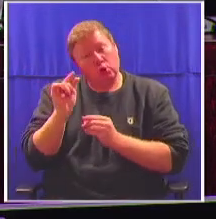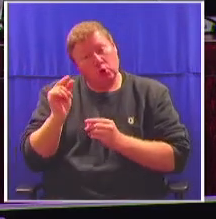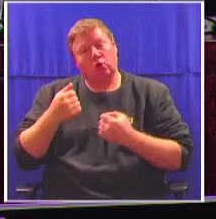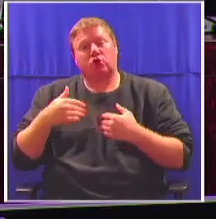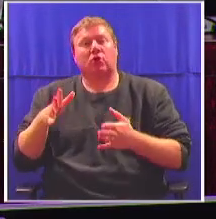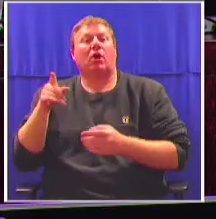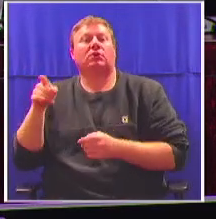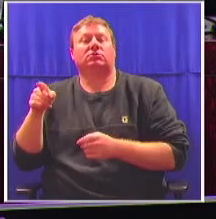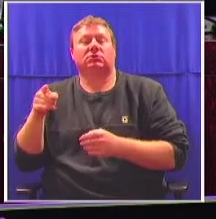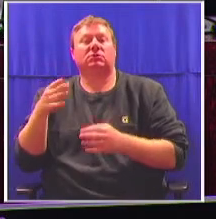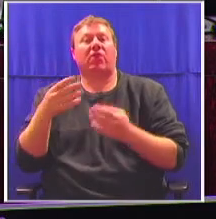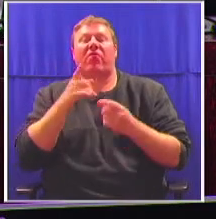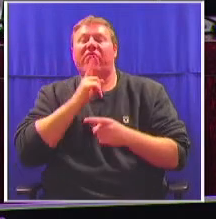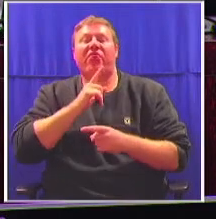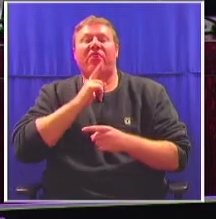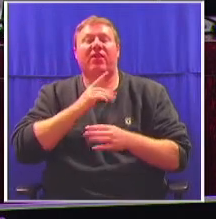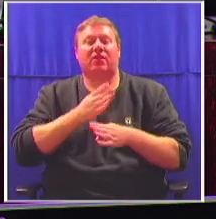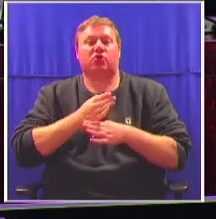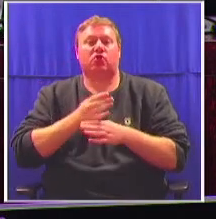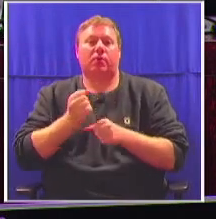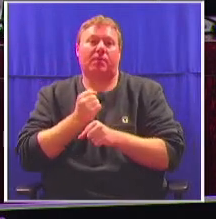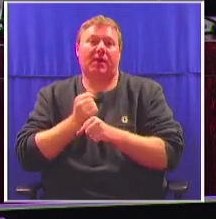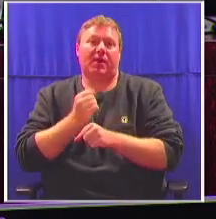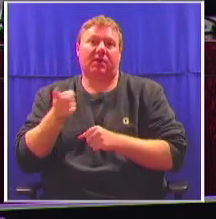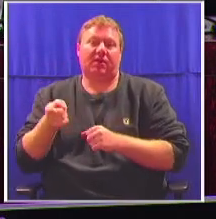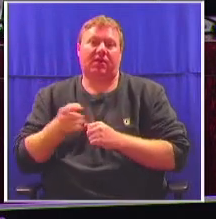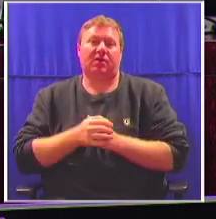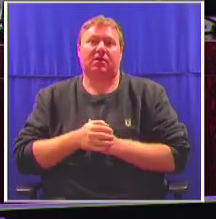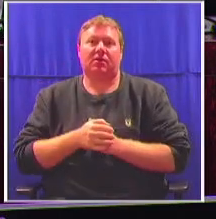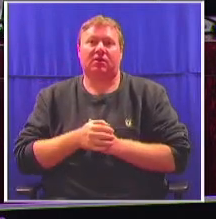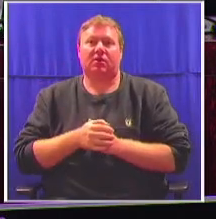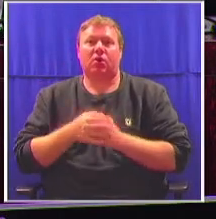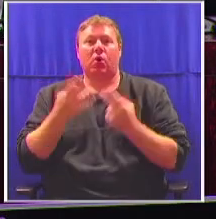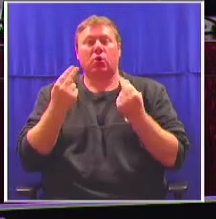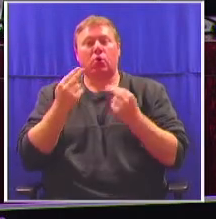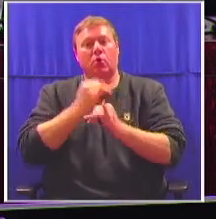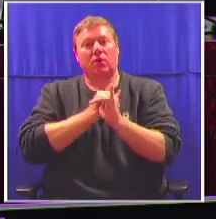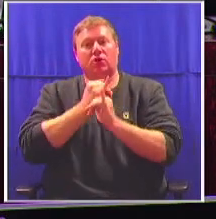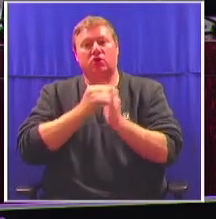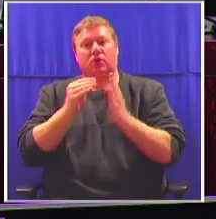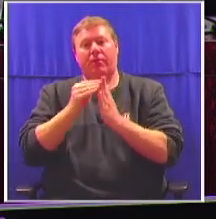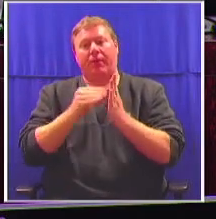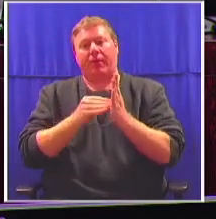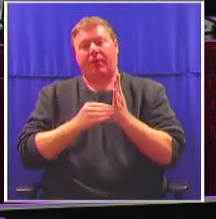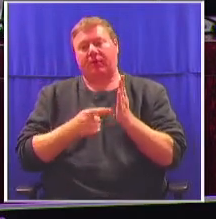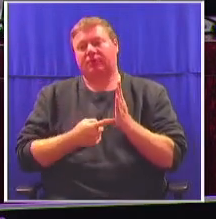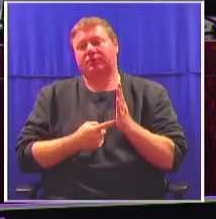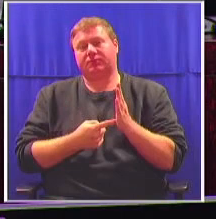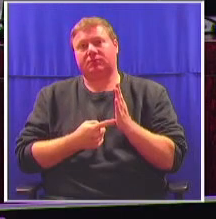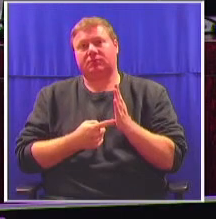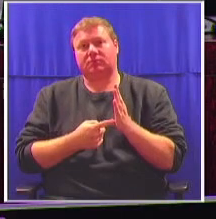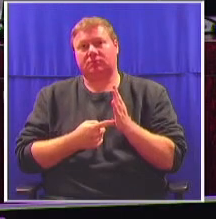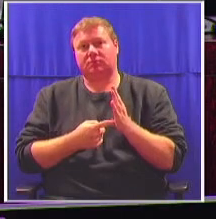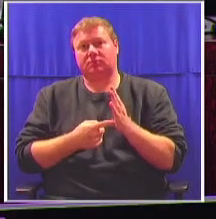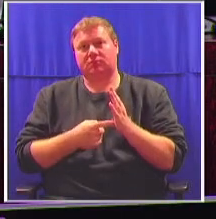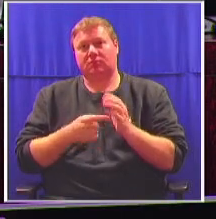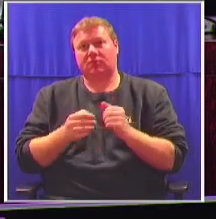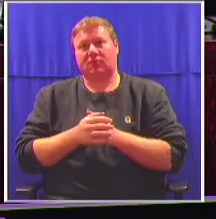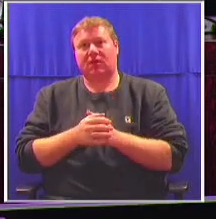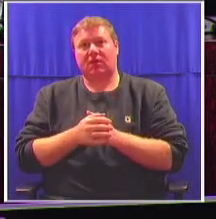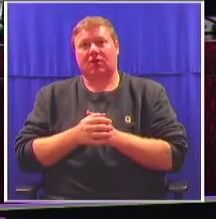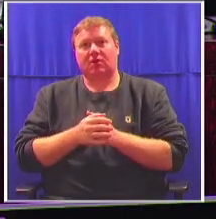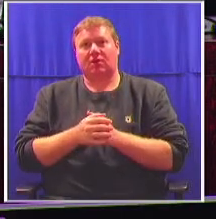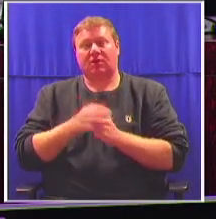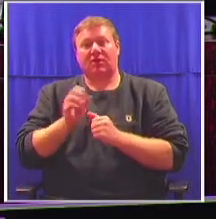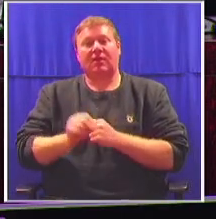This will lay the basis for the development of a wholly new industry that will draw on South Africa's